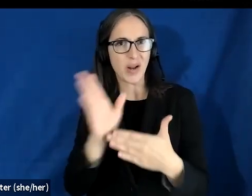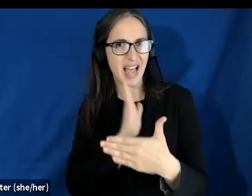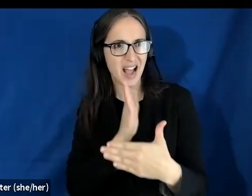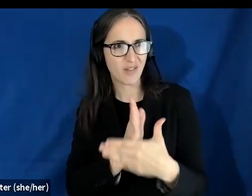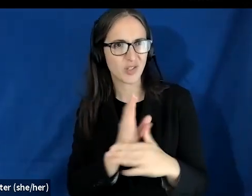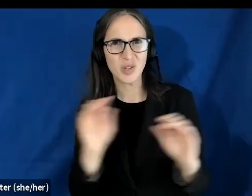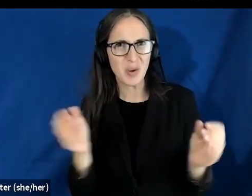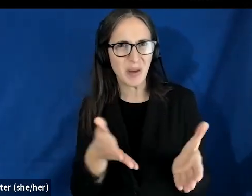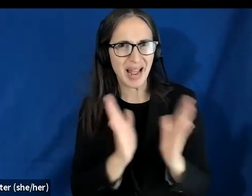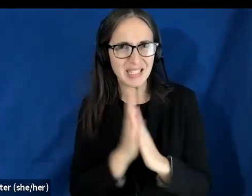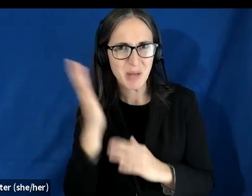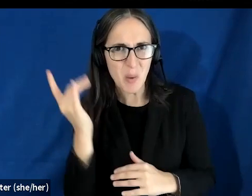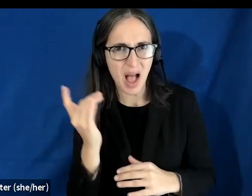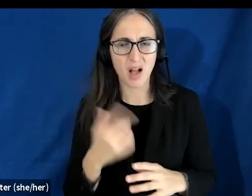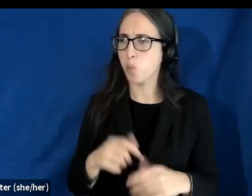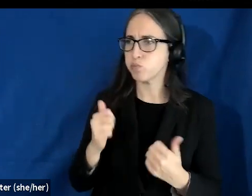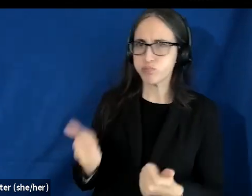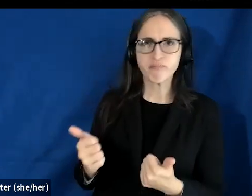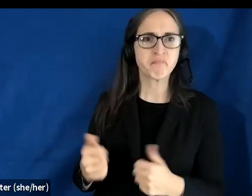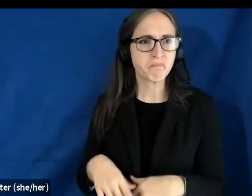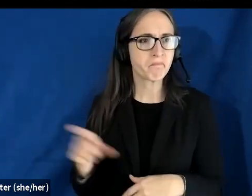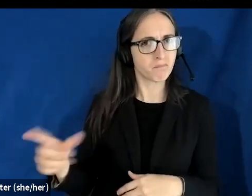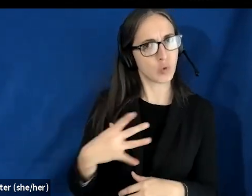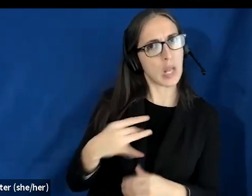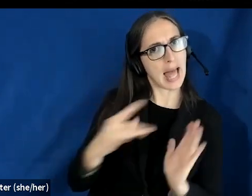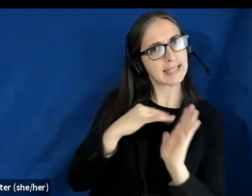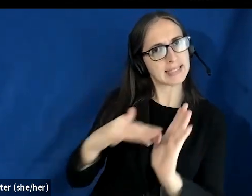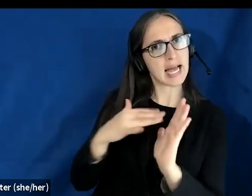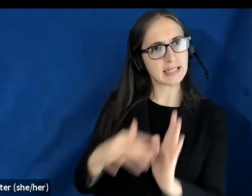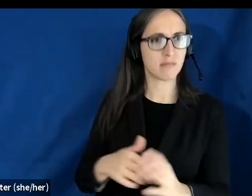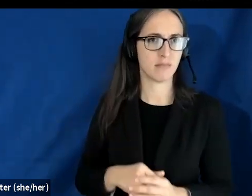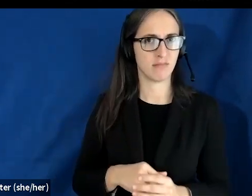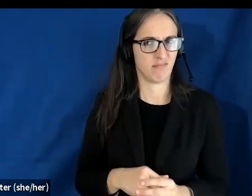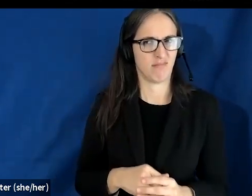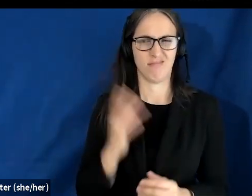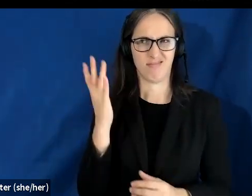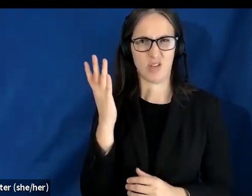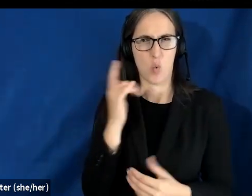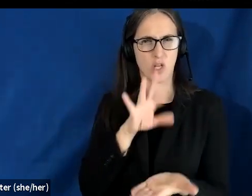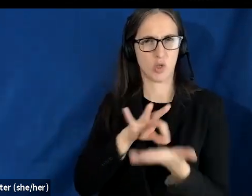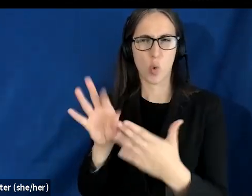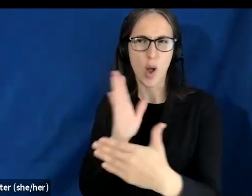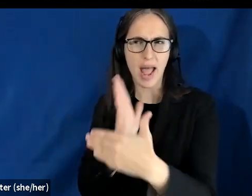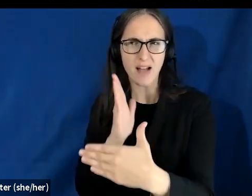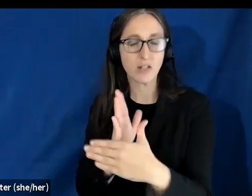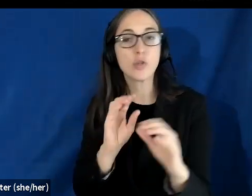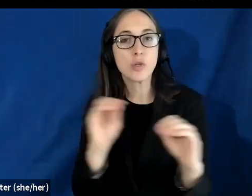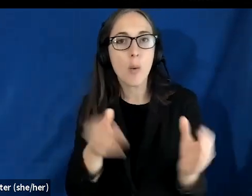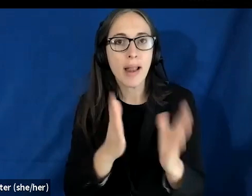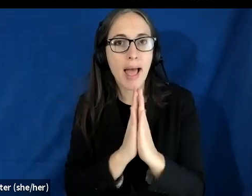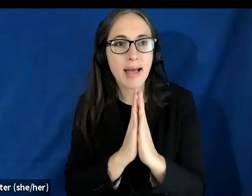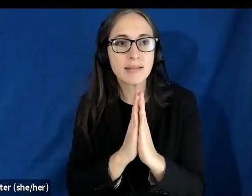read a lot, you're good. You like studying. So why did you score average? Nobody asked, but I only finished the